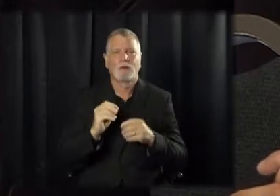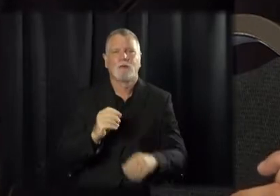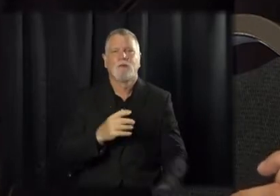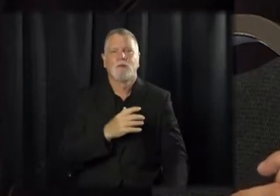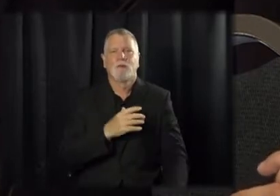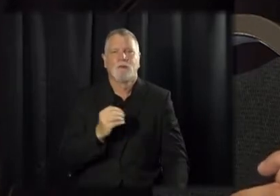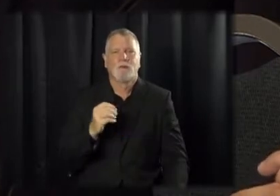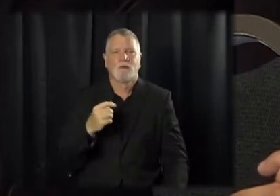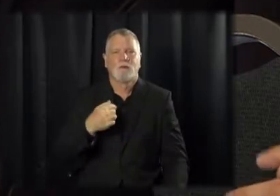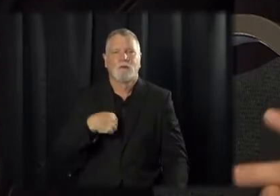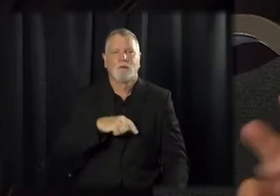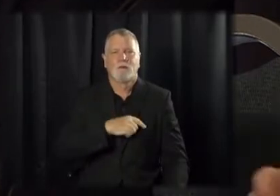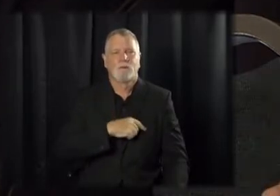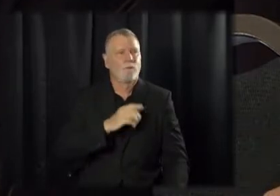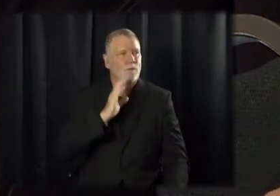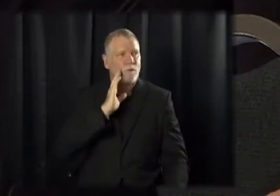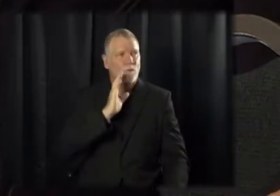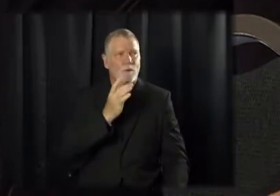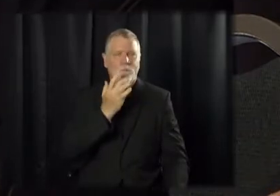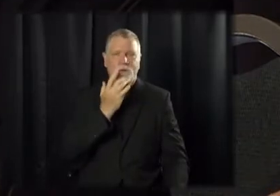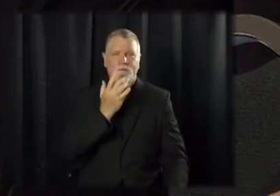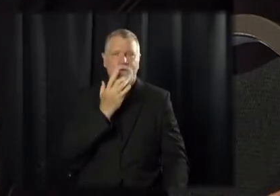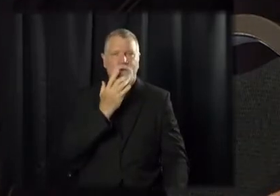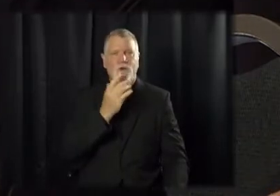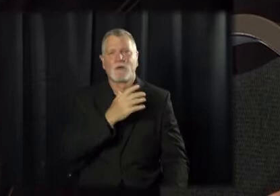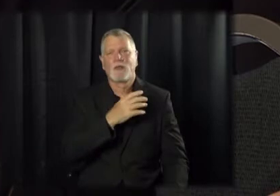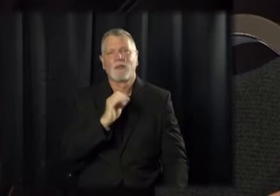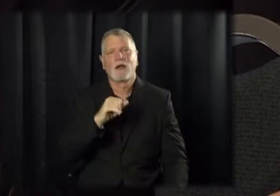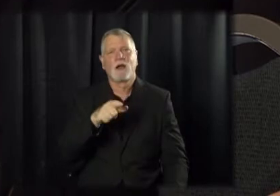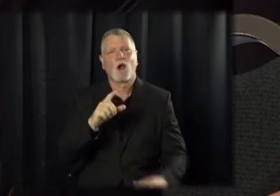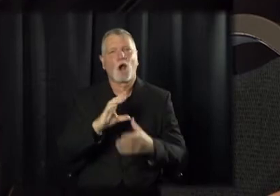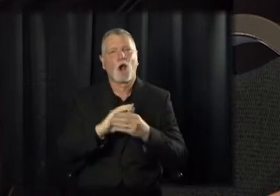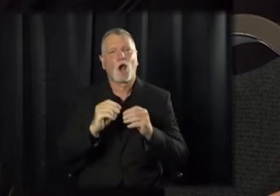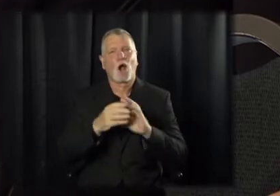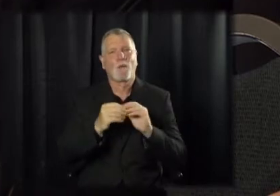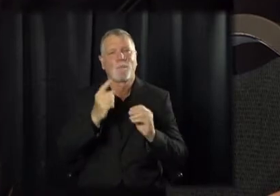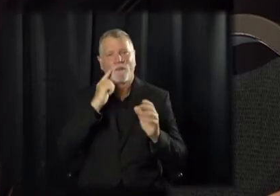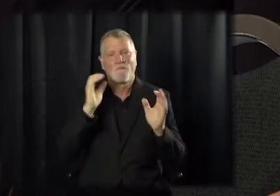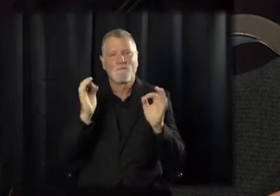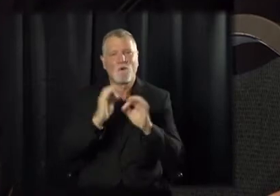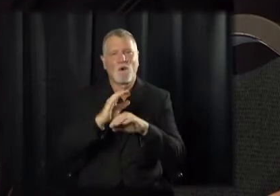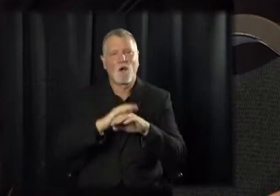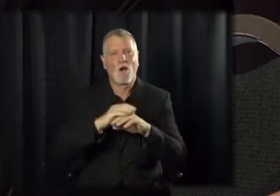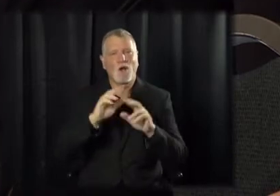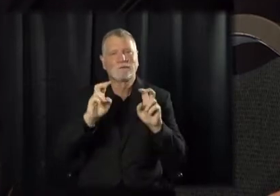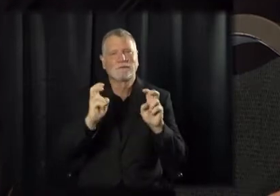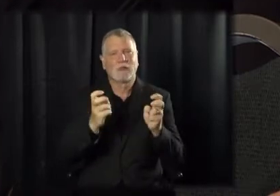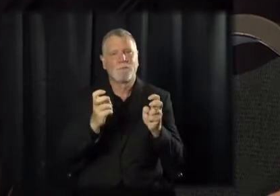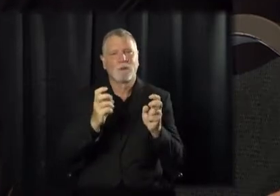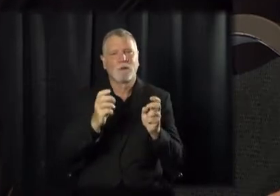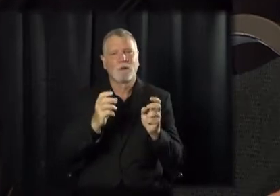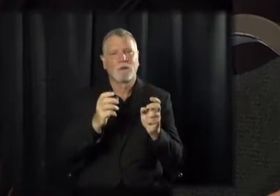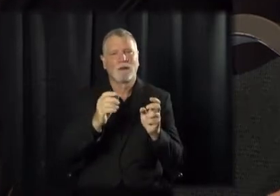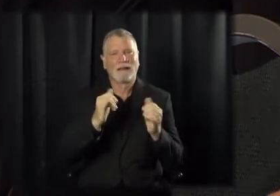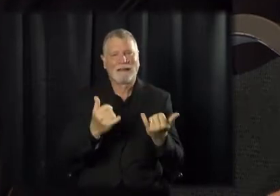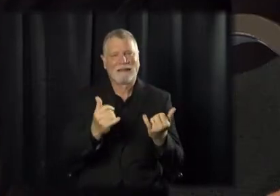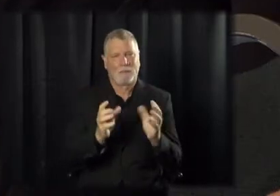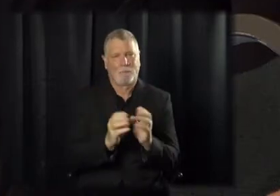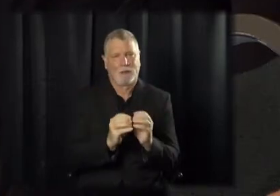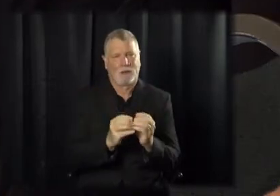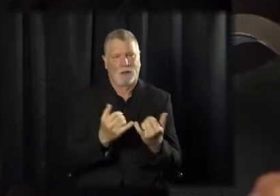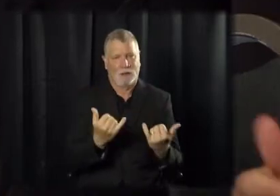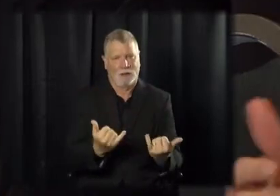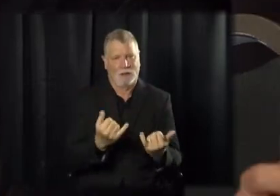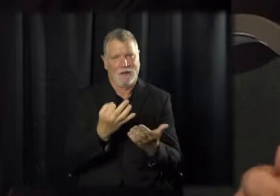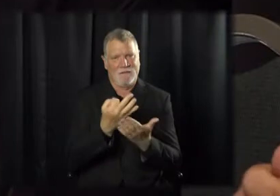And we would greatly prefer that the comments be focused on the subject matter of the meeting today, which is